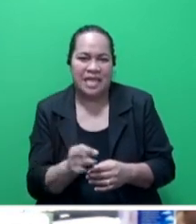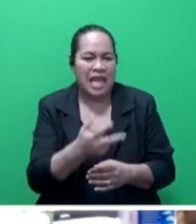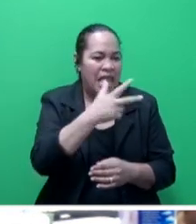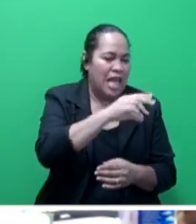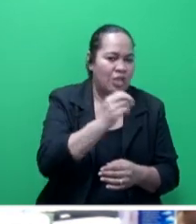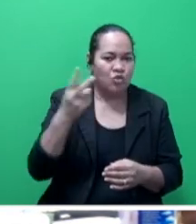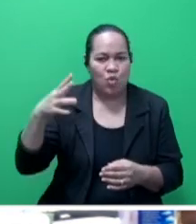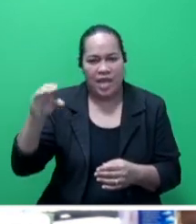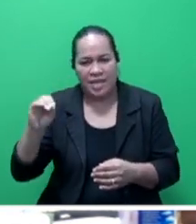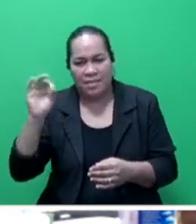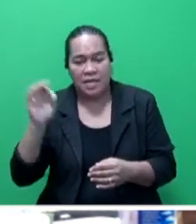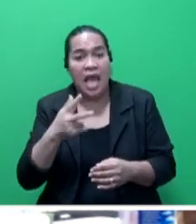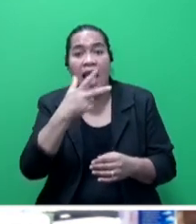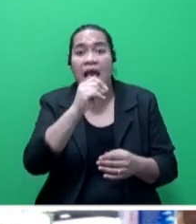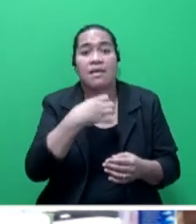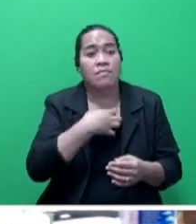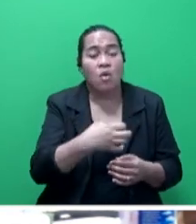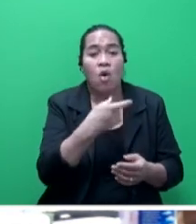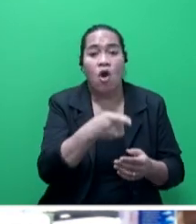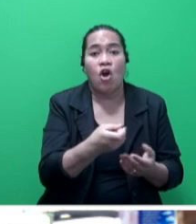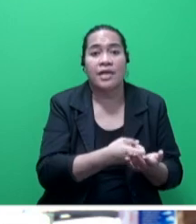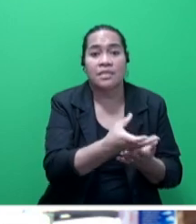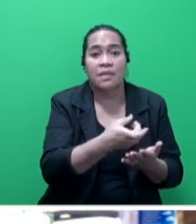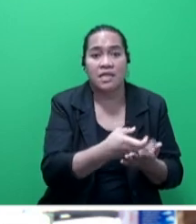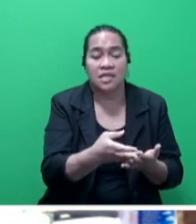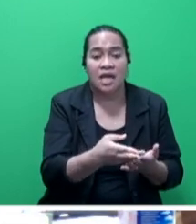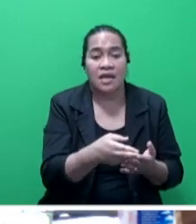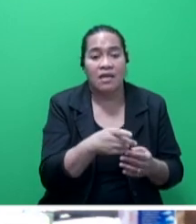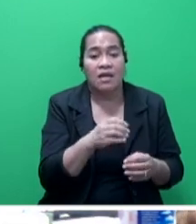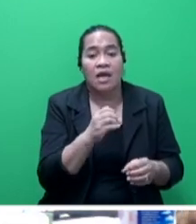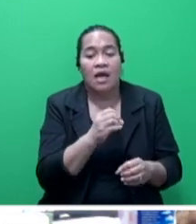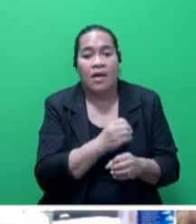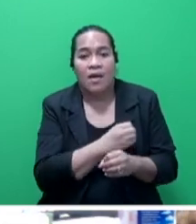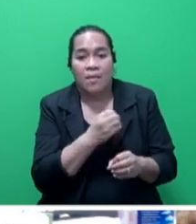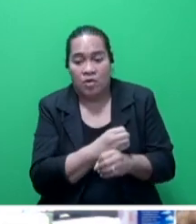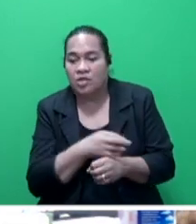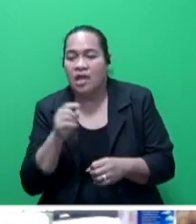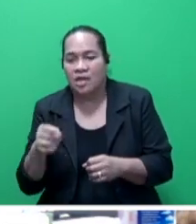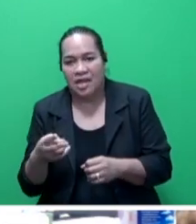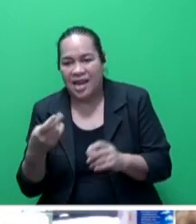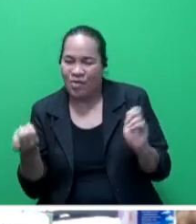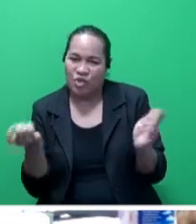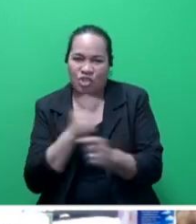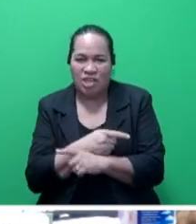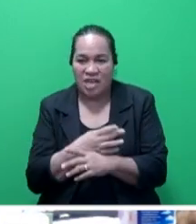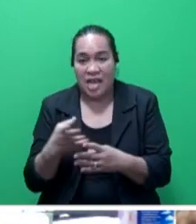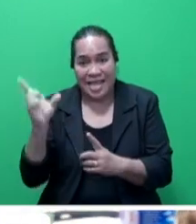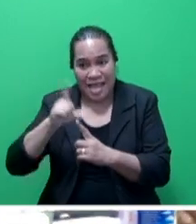sir. 80% on operational expenses, 20% on capital expenses. We changed that, Mr. Speaker,